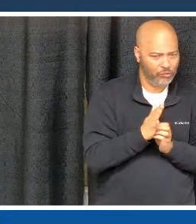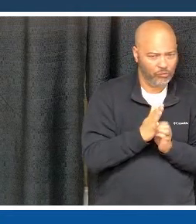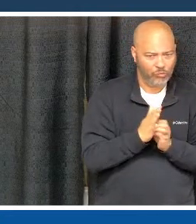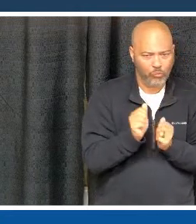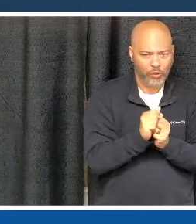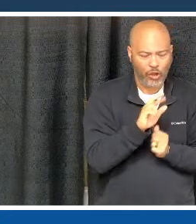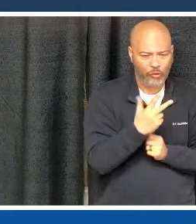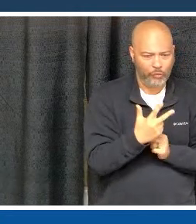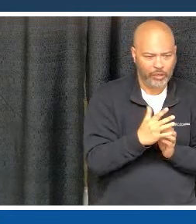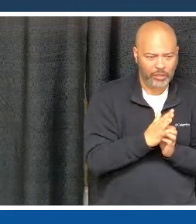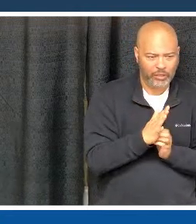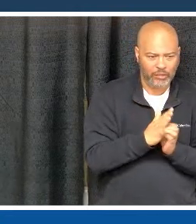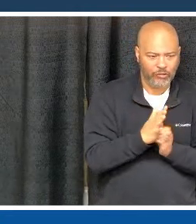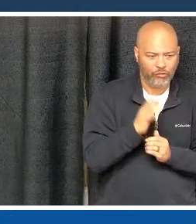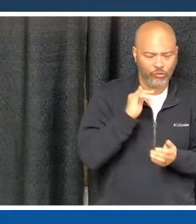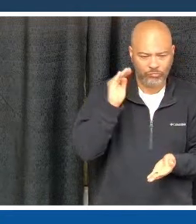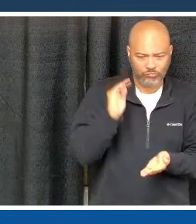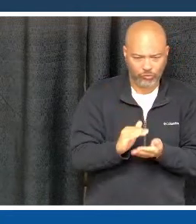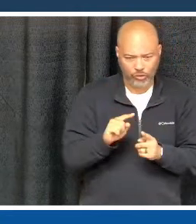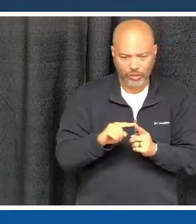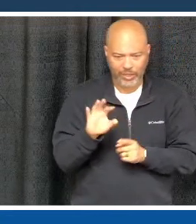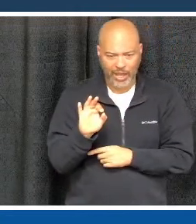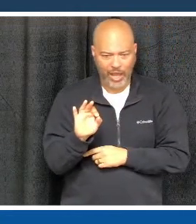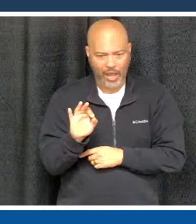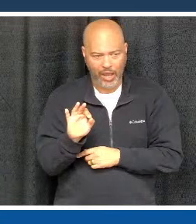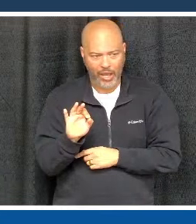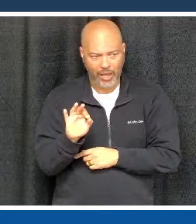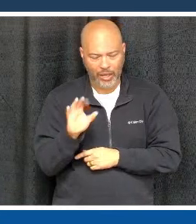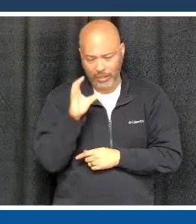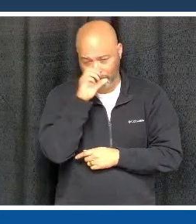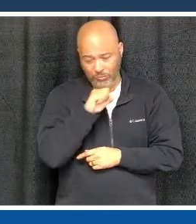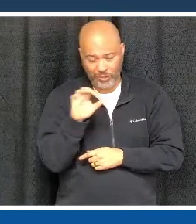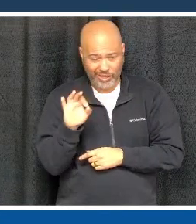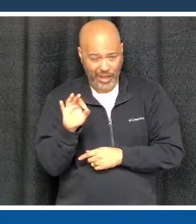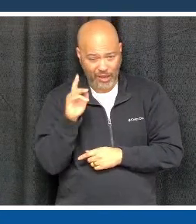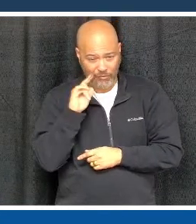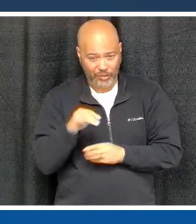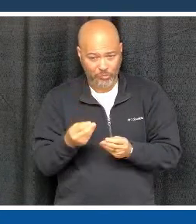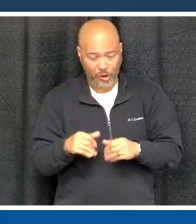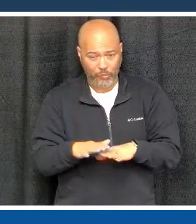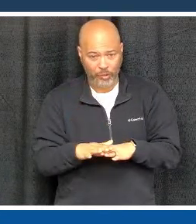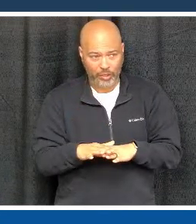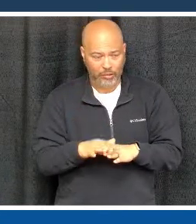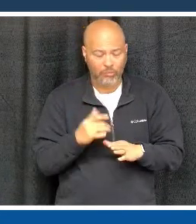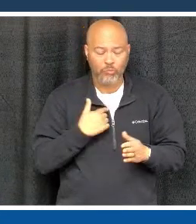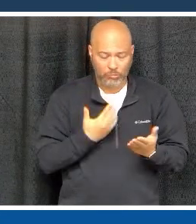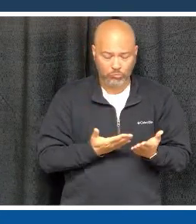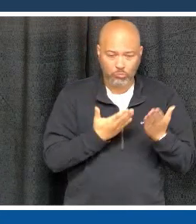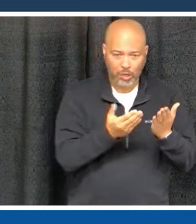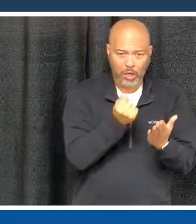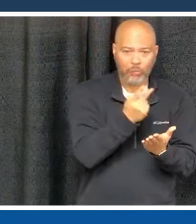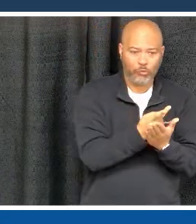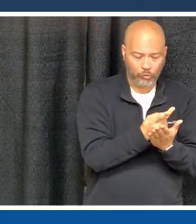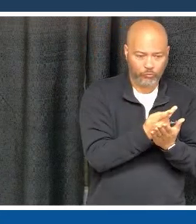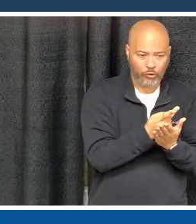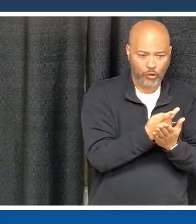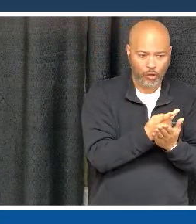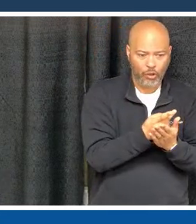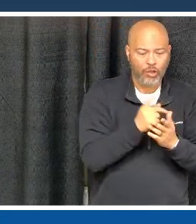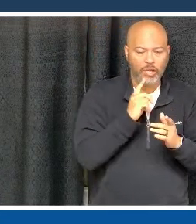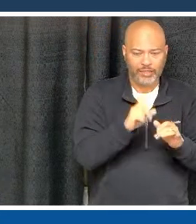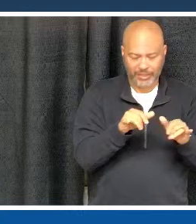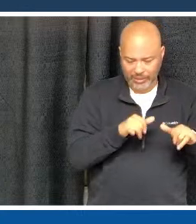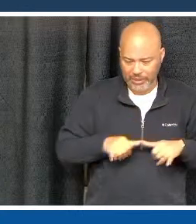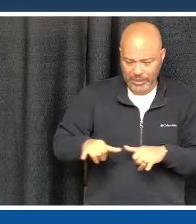R3. So it's down to 9 historical estimate for this property. Staff does recommend approval. The proposed request